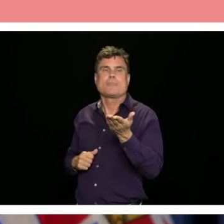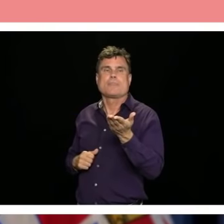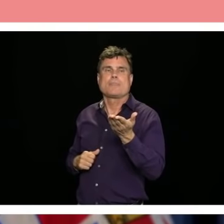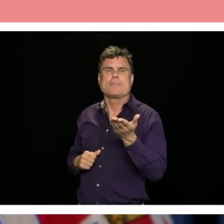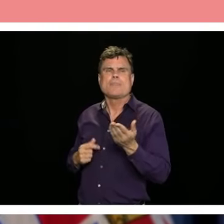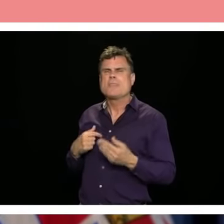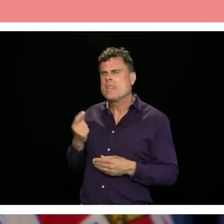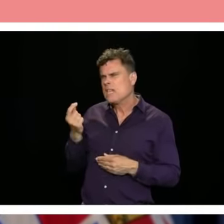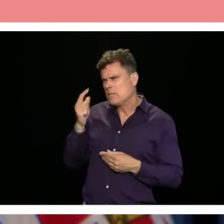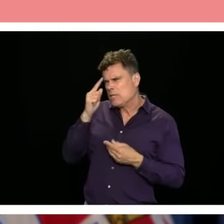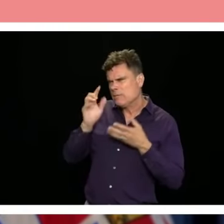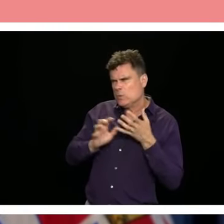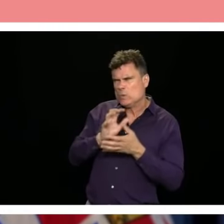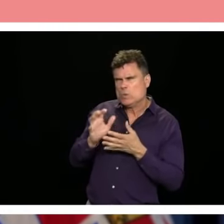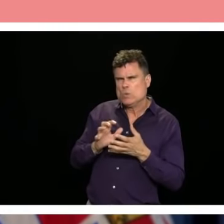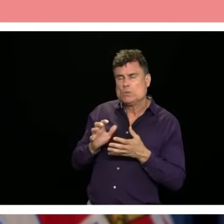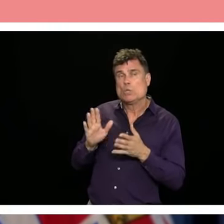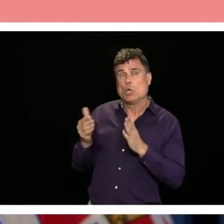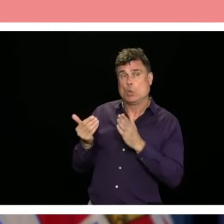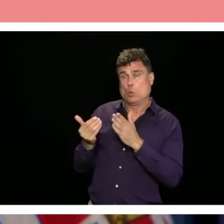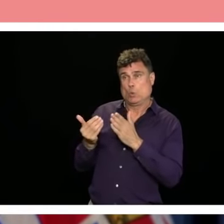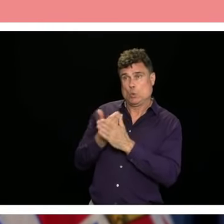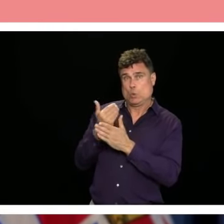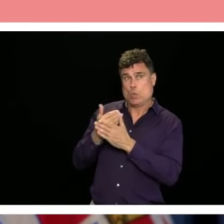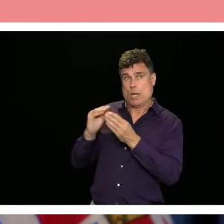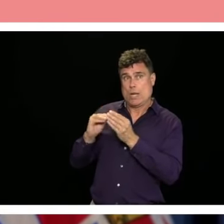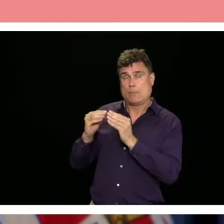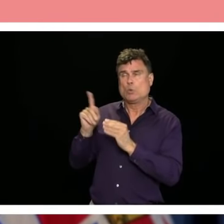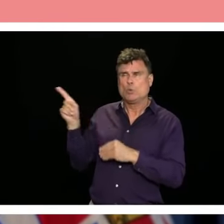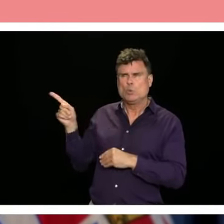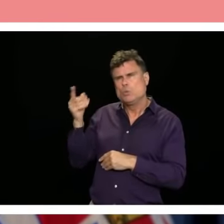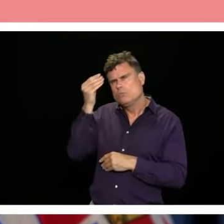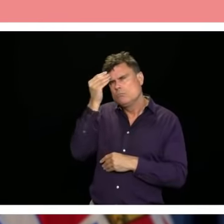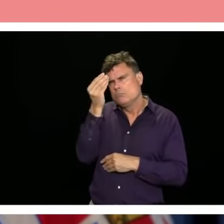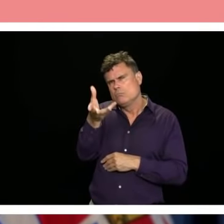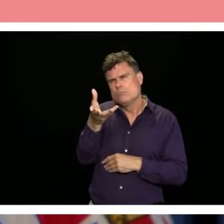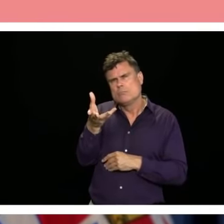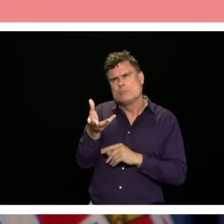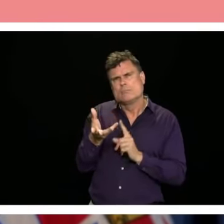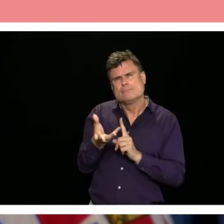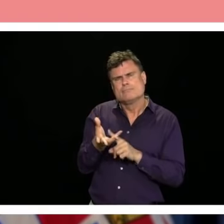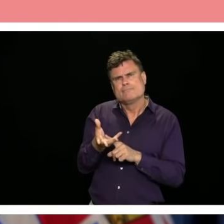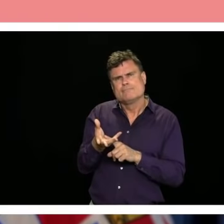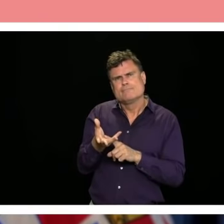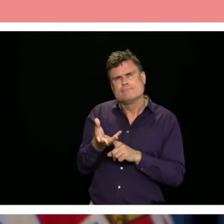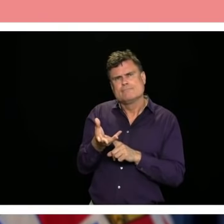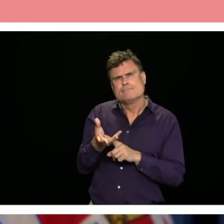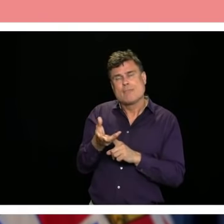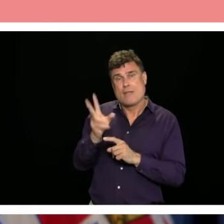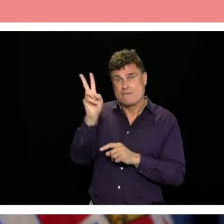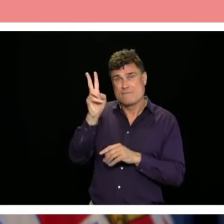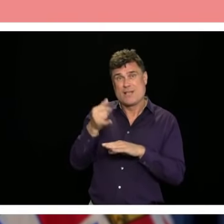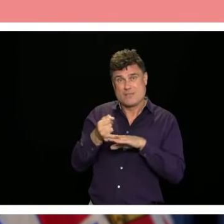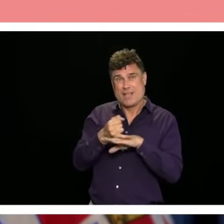But I think the fact that the provincial parks were mostly closed for a period of time probably affected that.